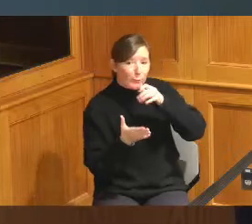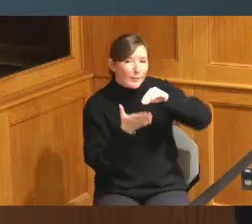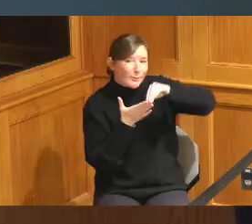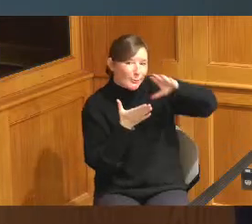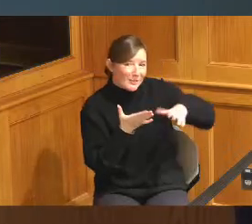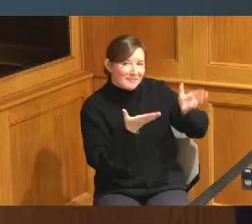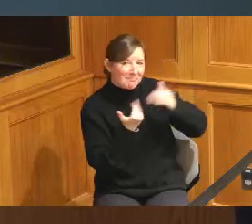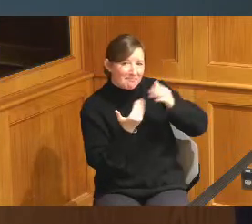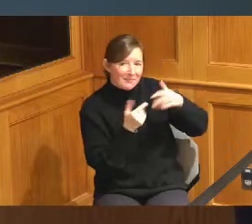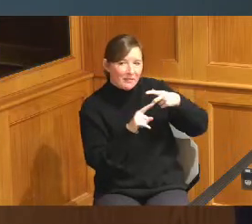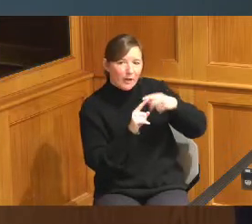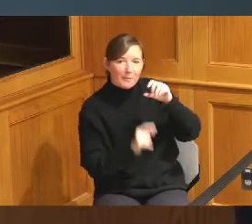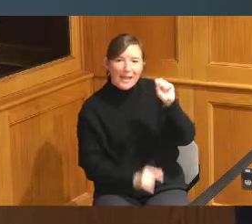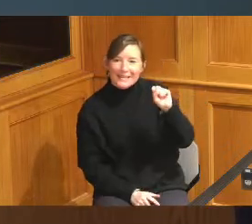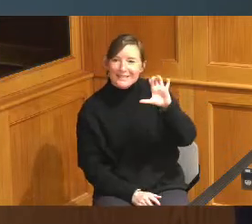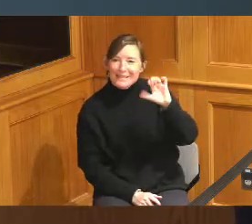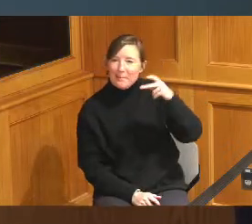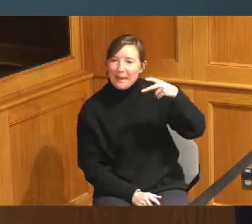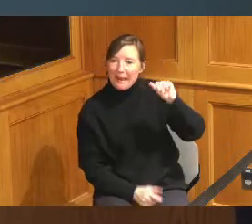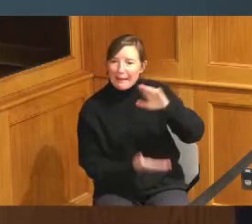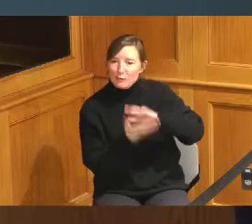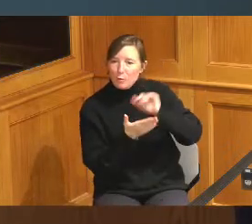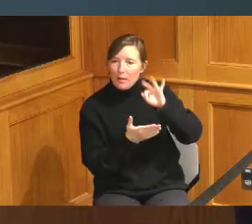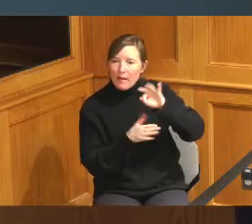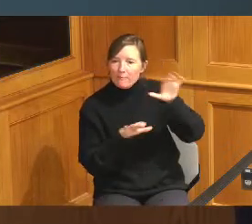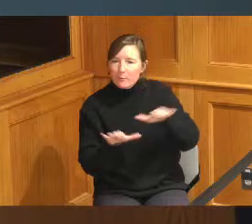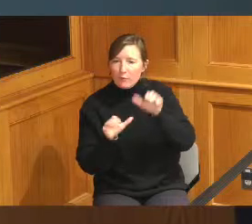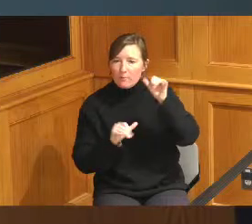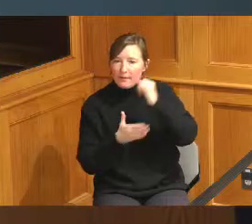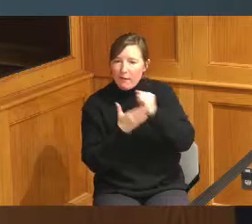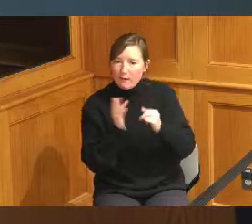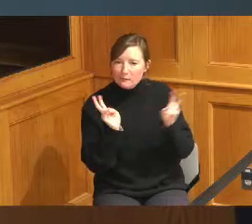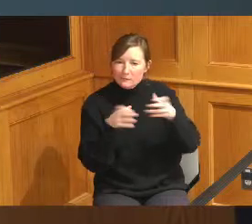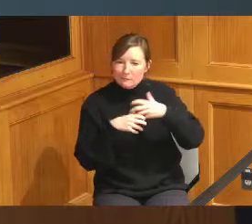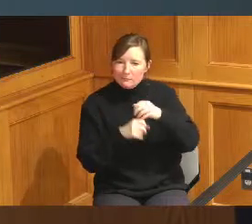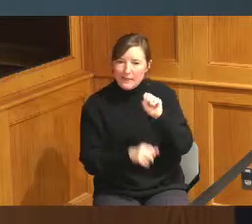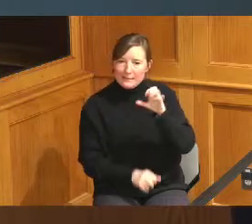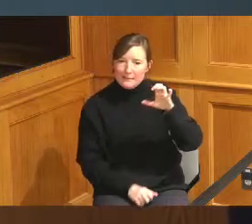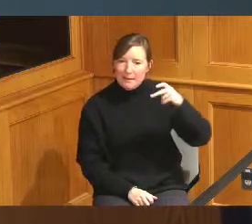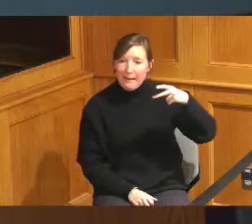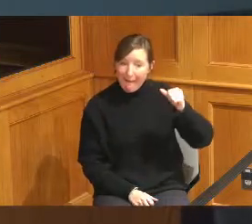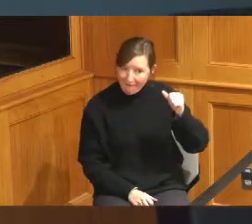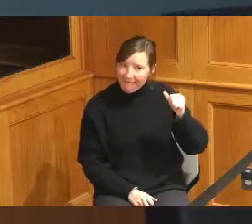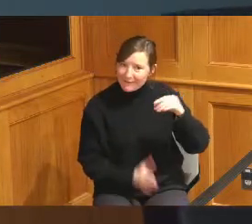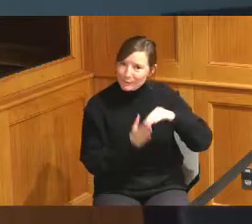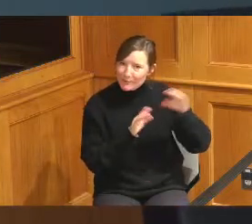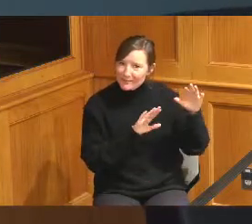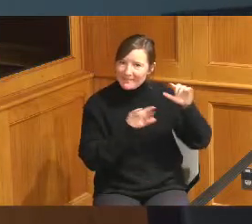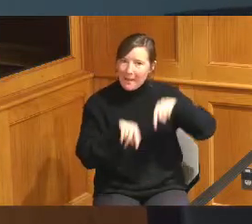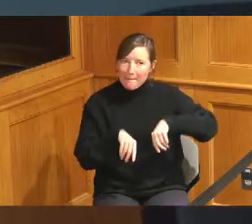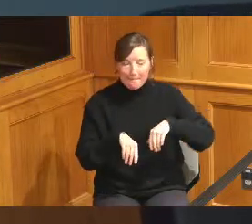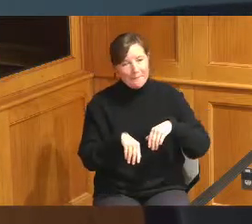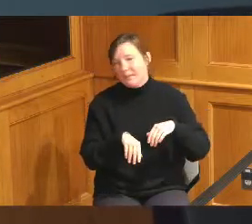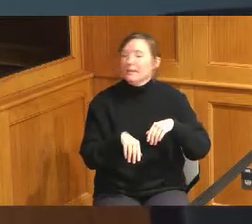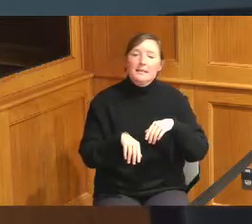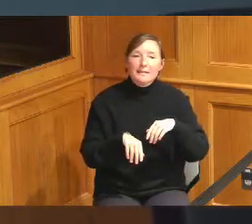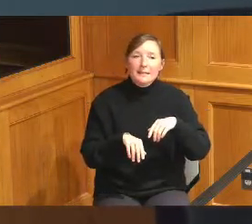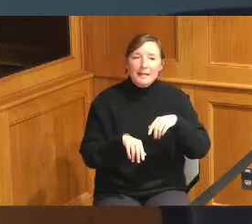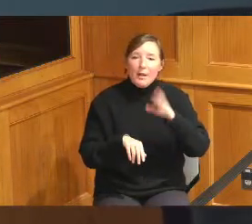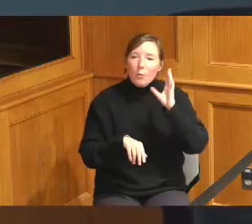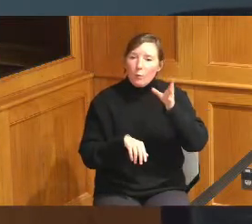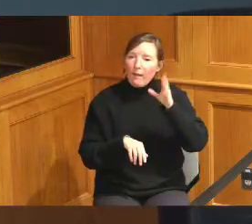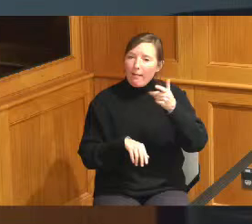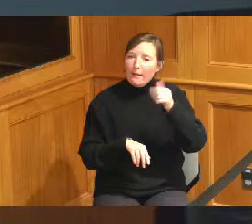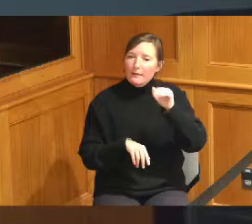from SCPA. So, but they had to get back to school. But they will have their day, Gamma